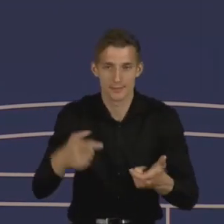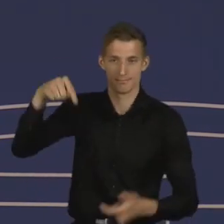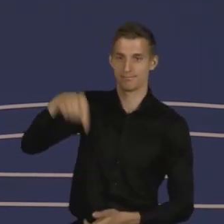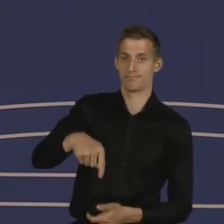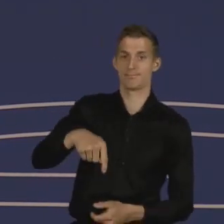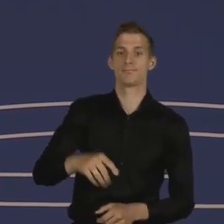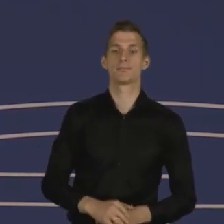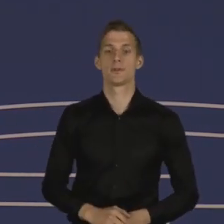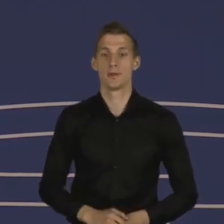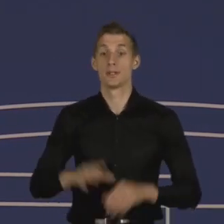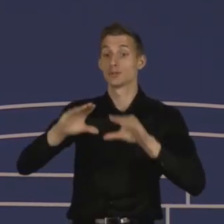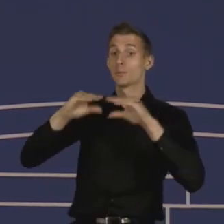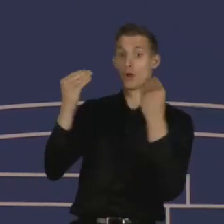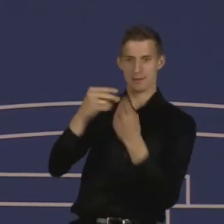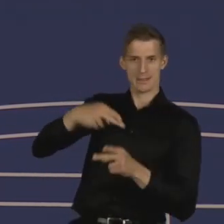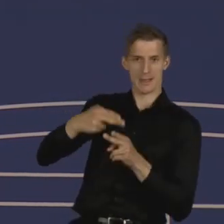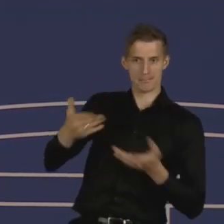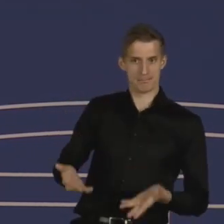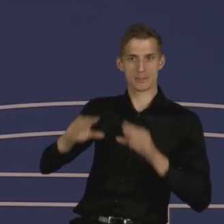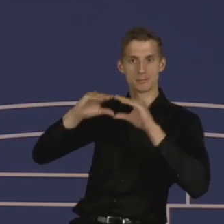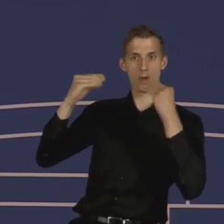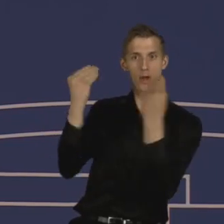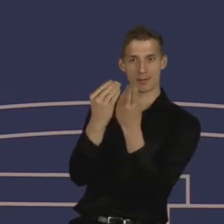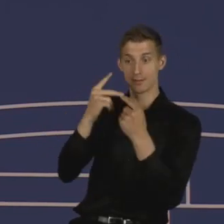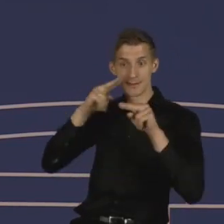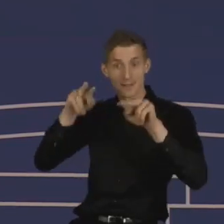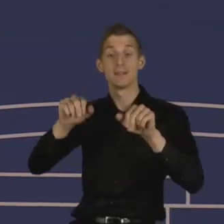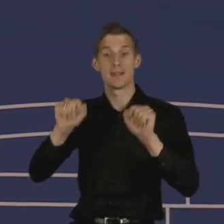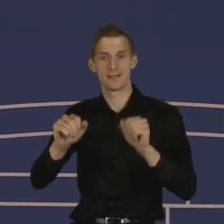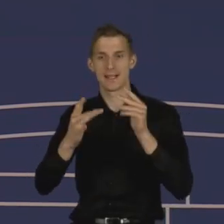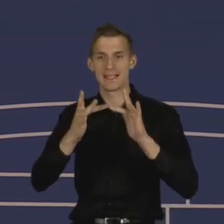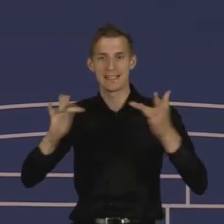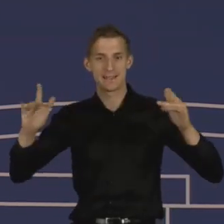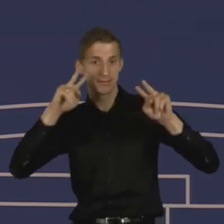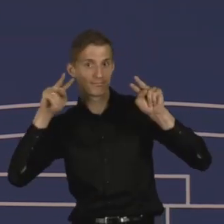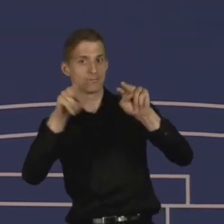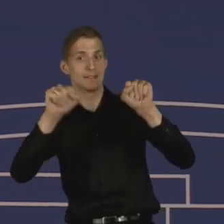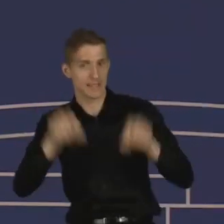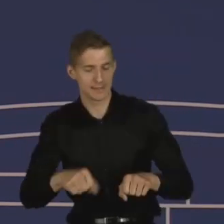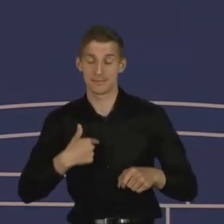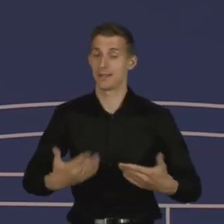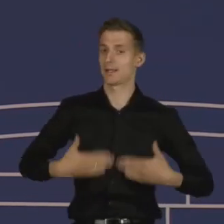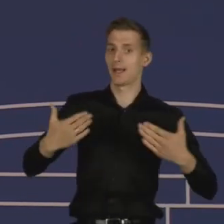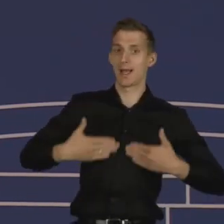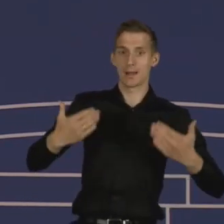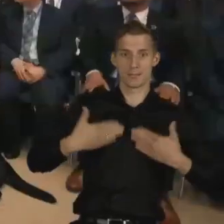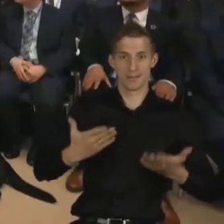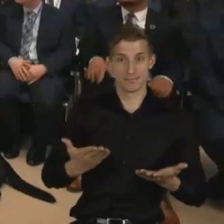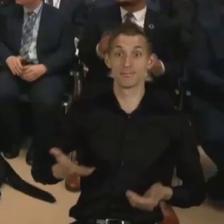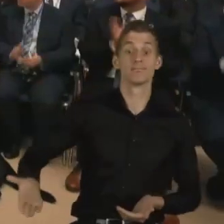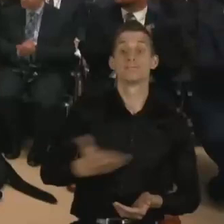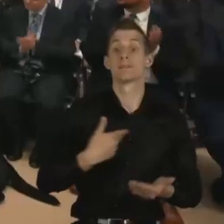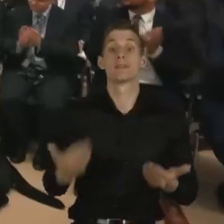now. We are lucky to have with us today Mr. Mateusz Morawiecki, Prime Minister of the Republic of